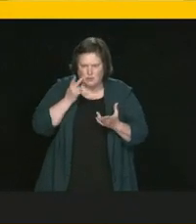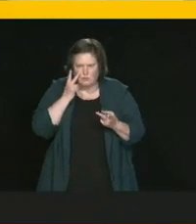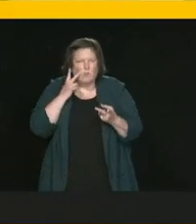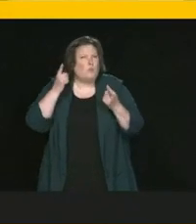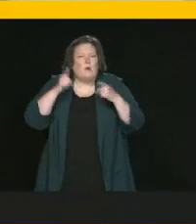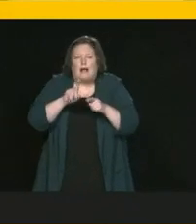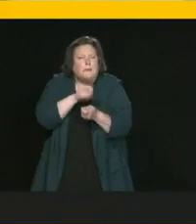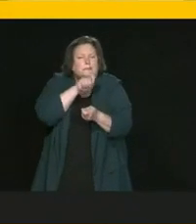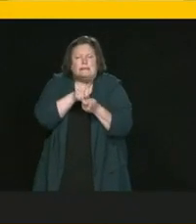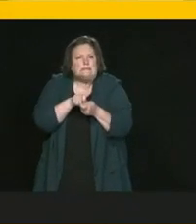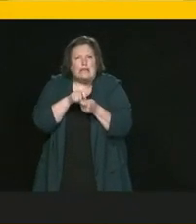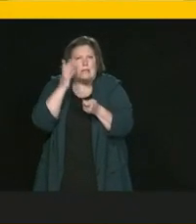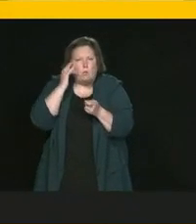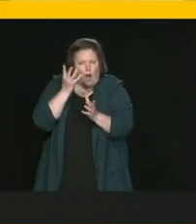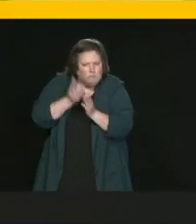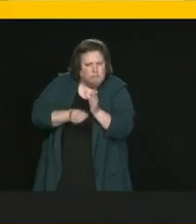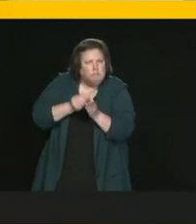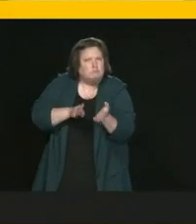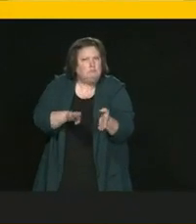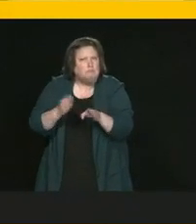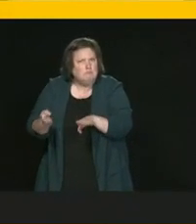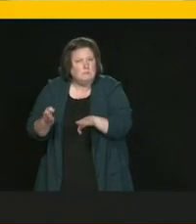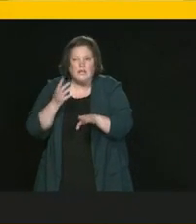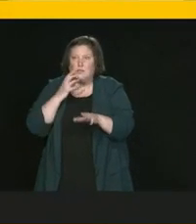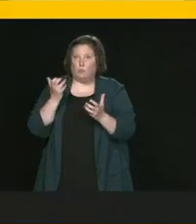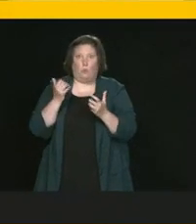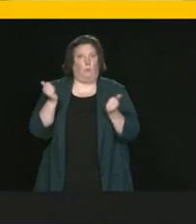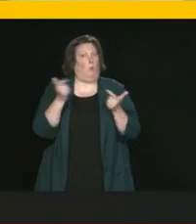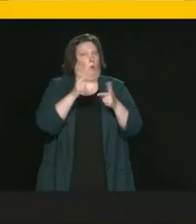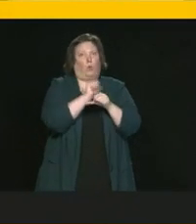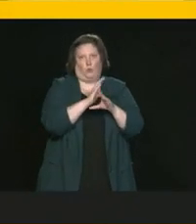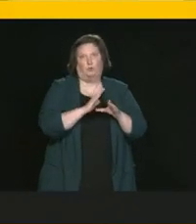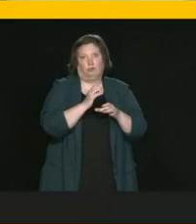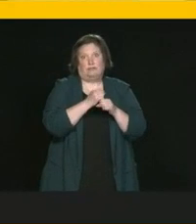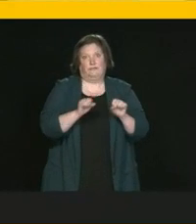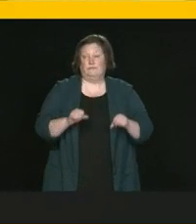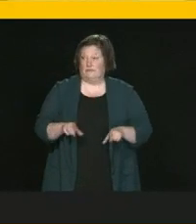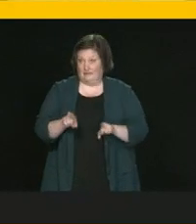and we make sure that we're keeping all workers in Canada safe.